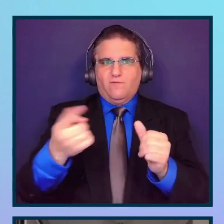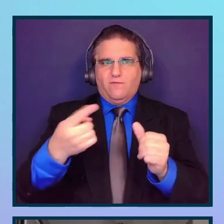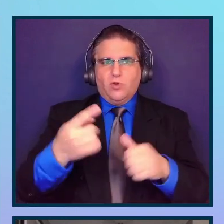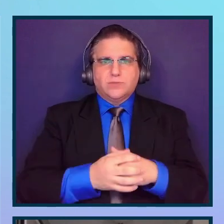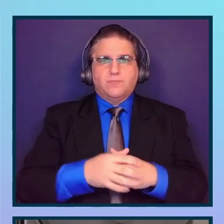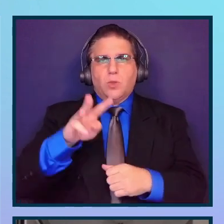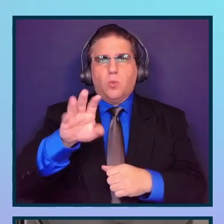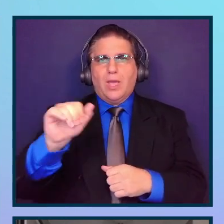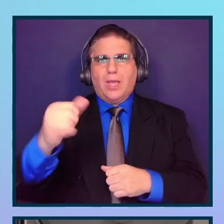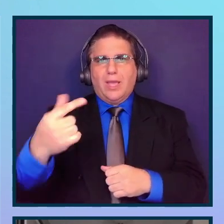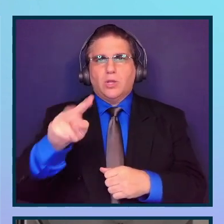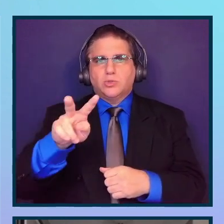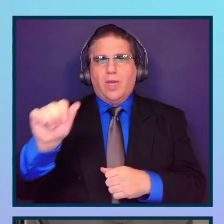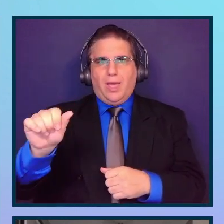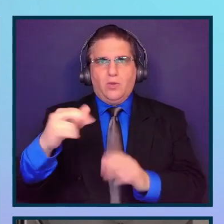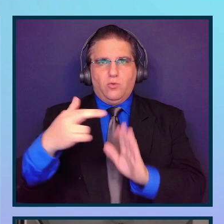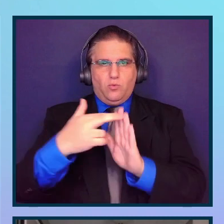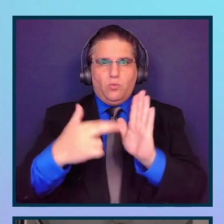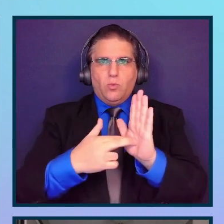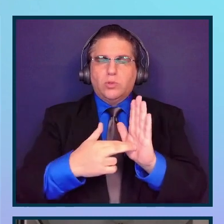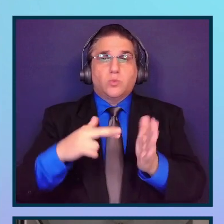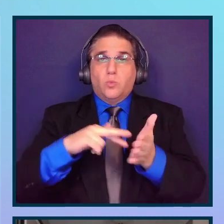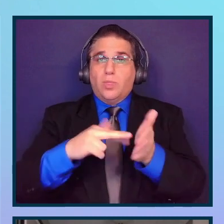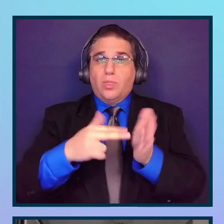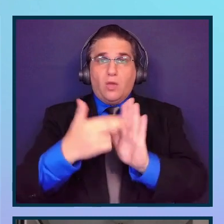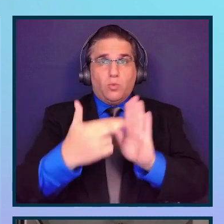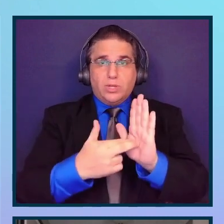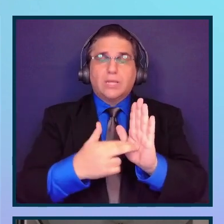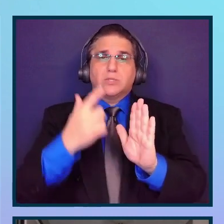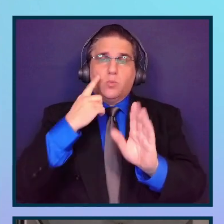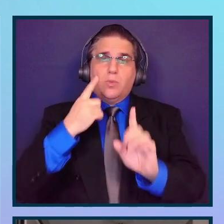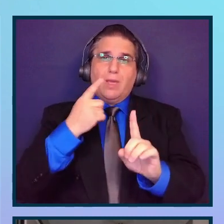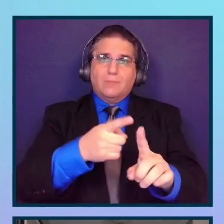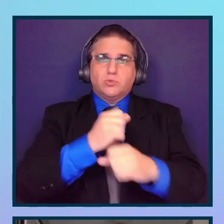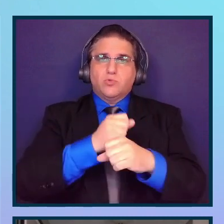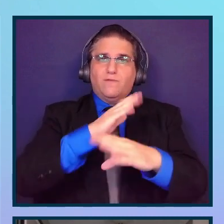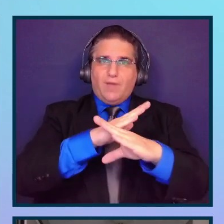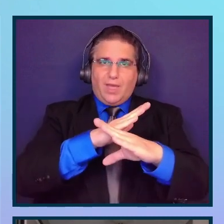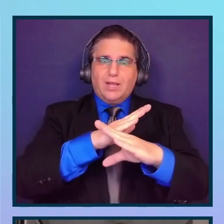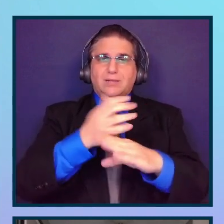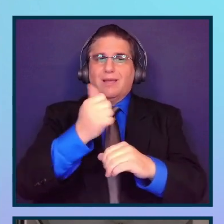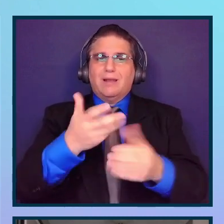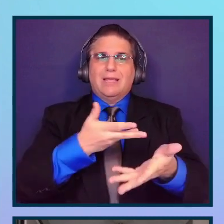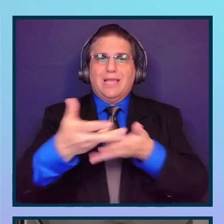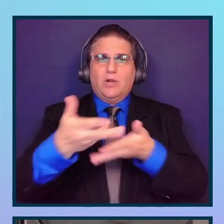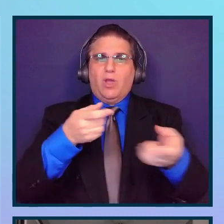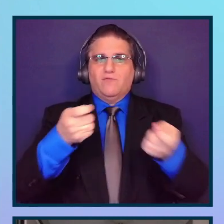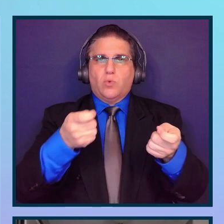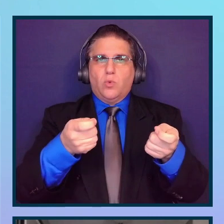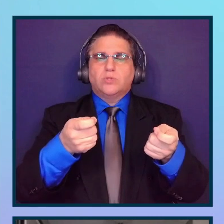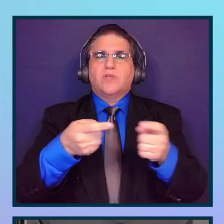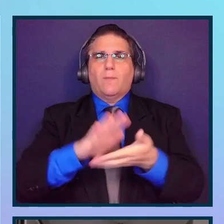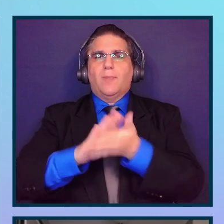WCAG 2A rule. And what this rule does is it aims to prevent interactive controls from